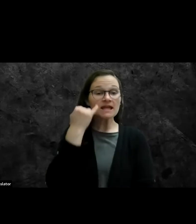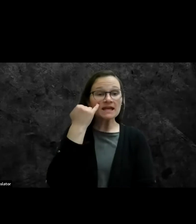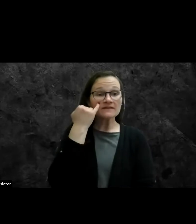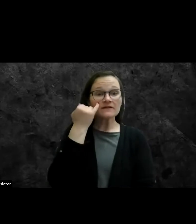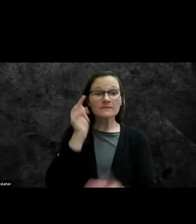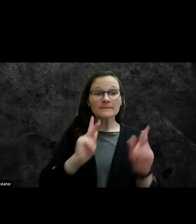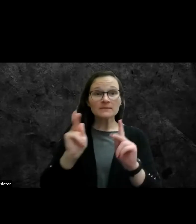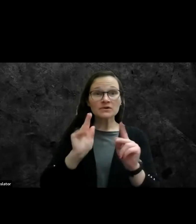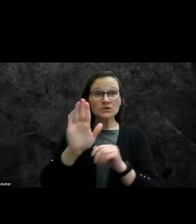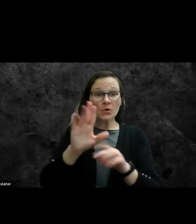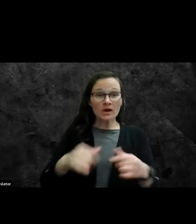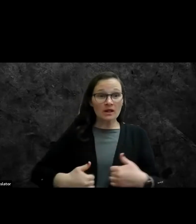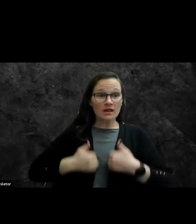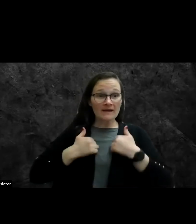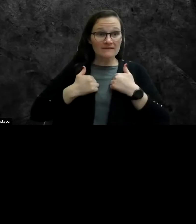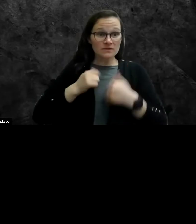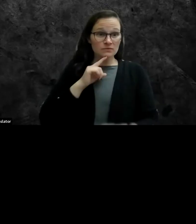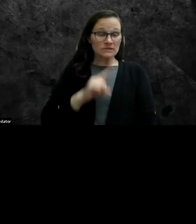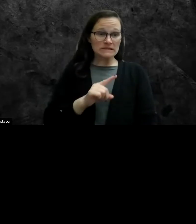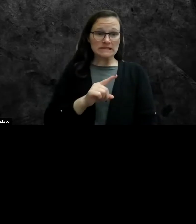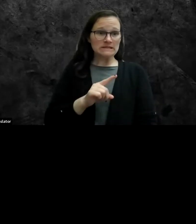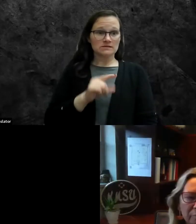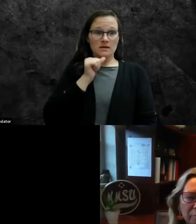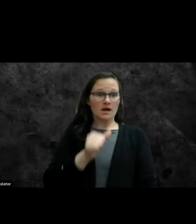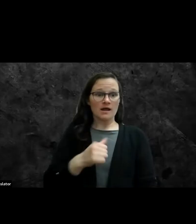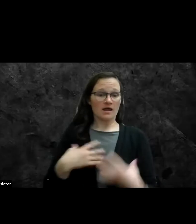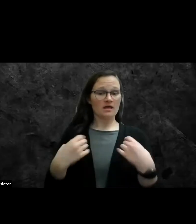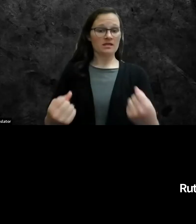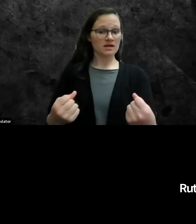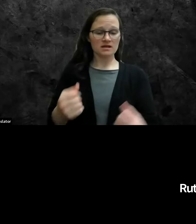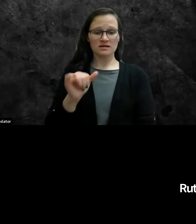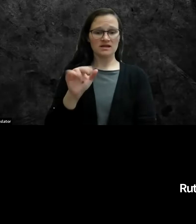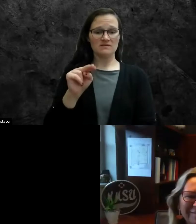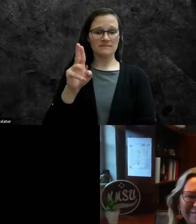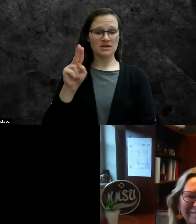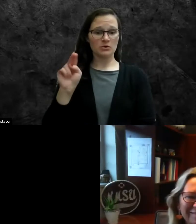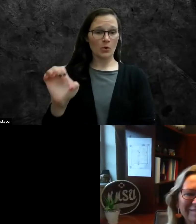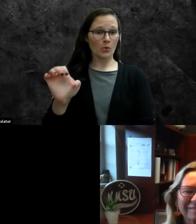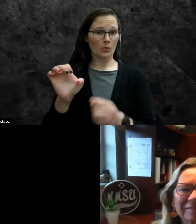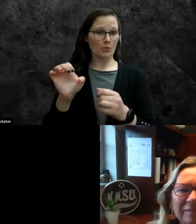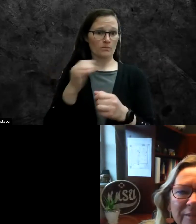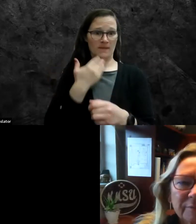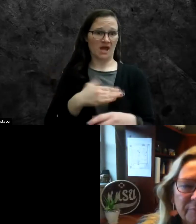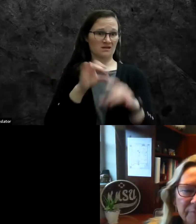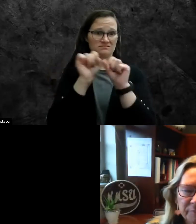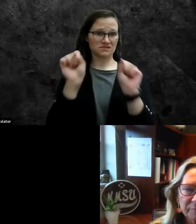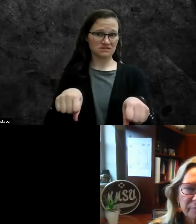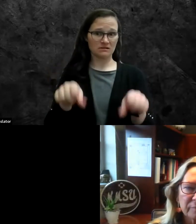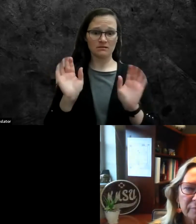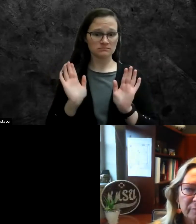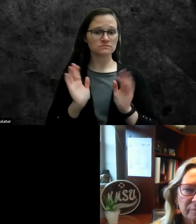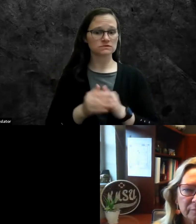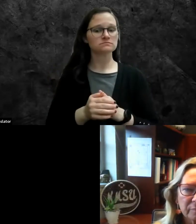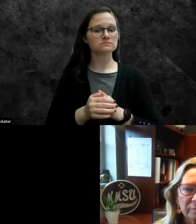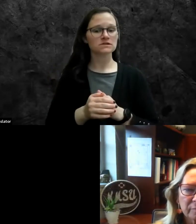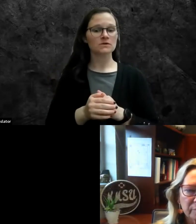that you got to really adhere to. So with that, I'm going to turn it over to, I think, Vice Chancellor Dr. Johnston will take it from here.